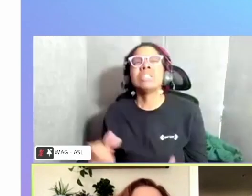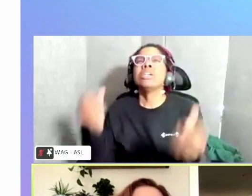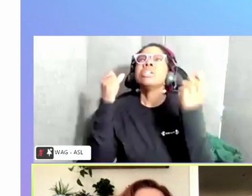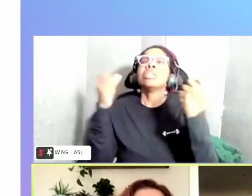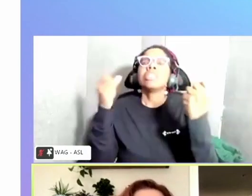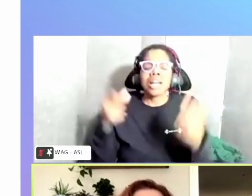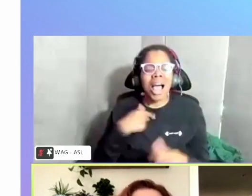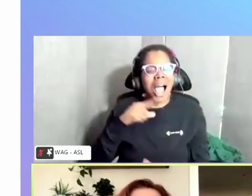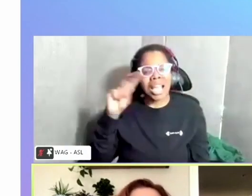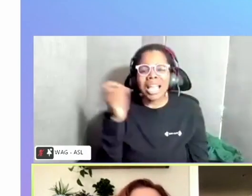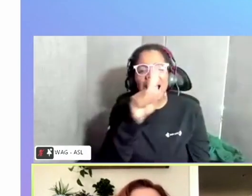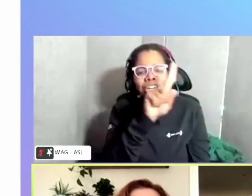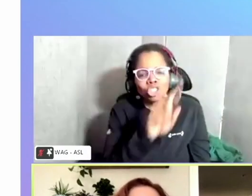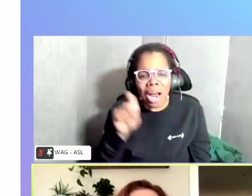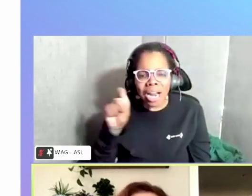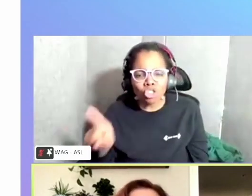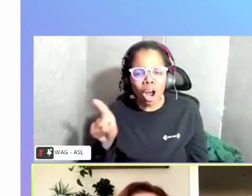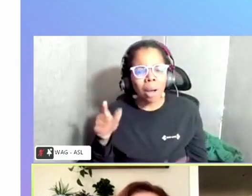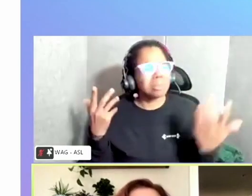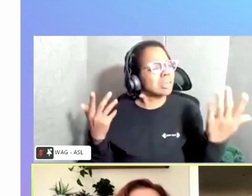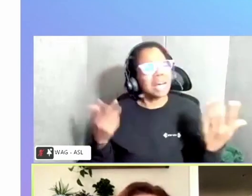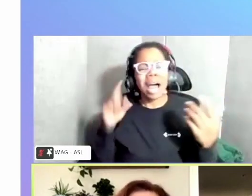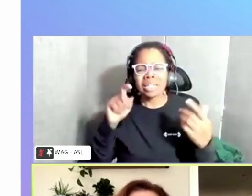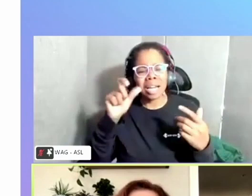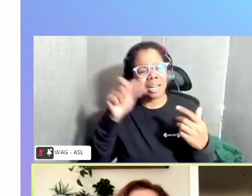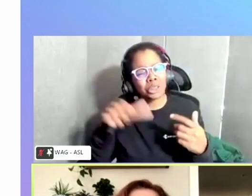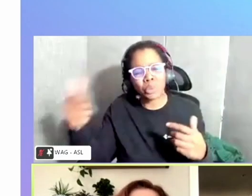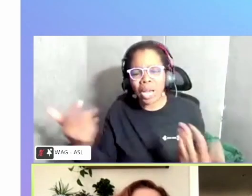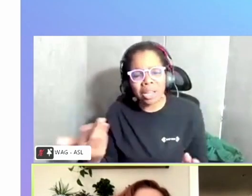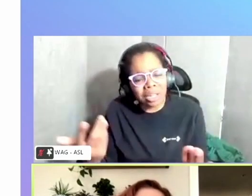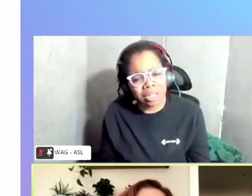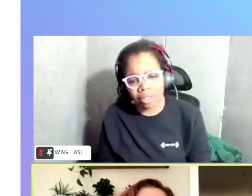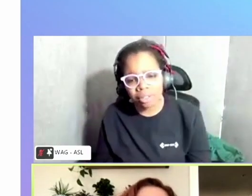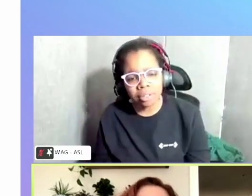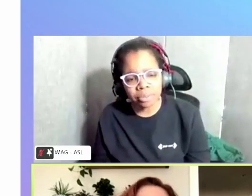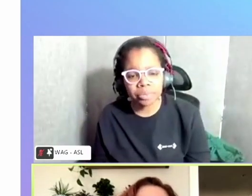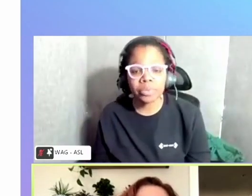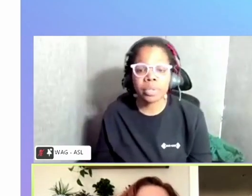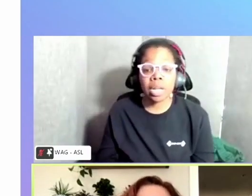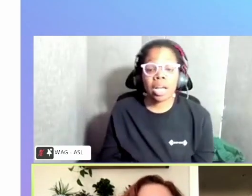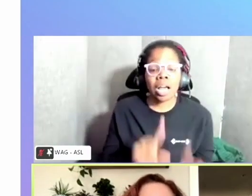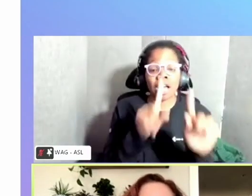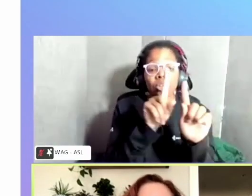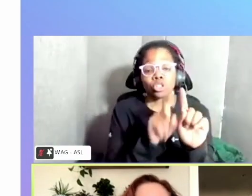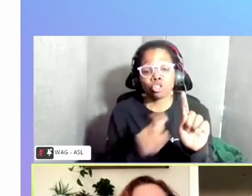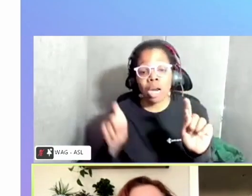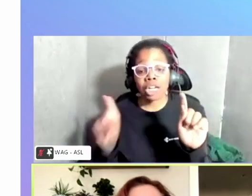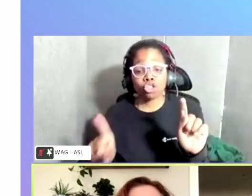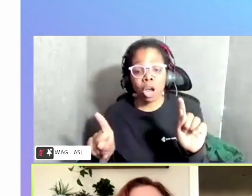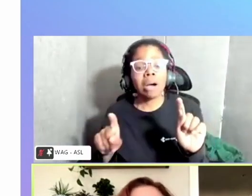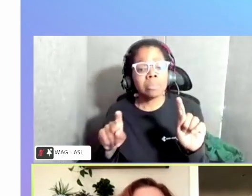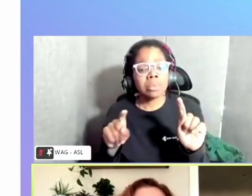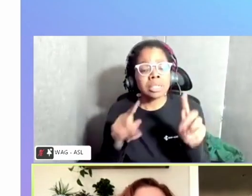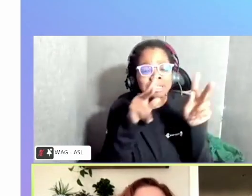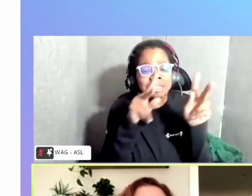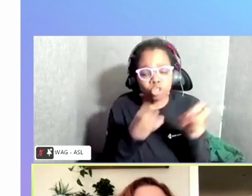can't do this drag and drop. I need another way to do it." Drag and drop actions require a fairly